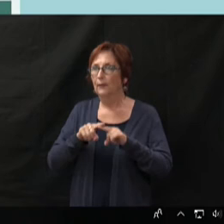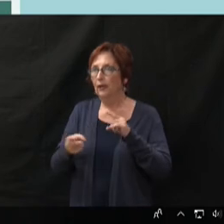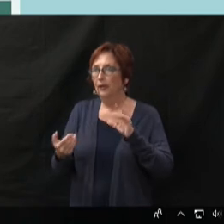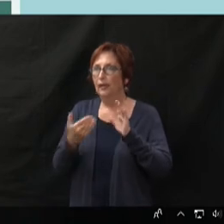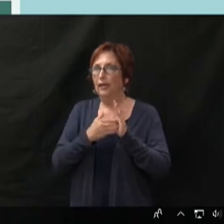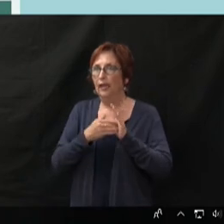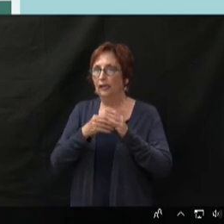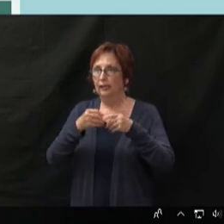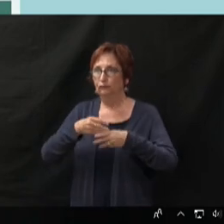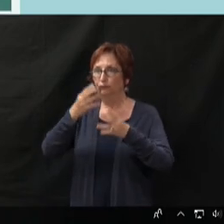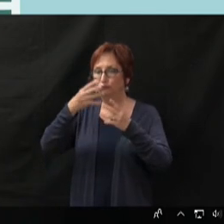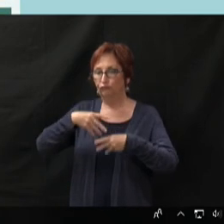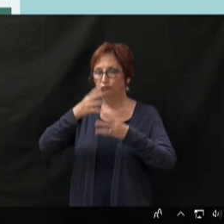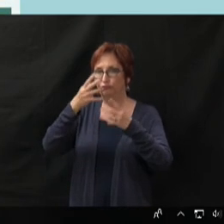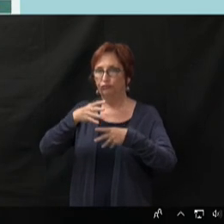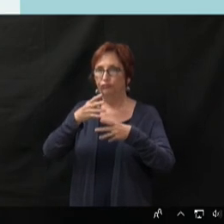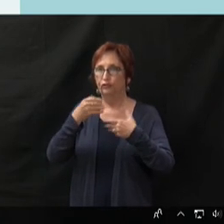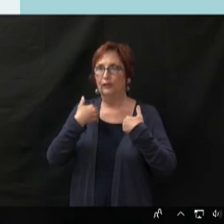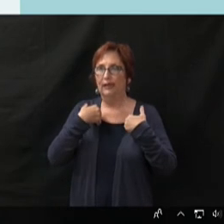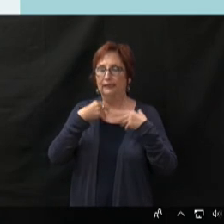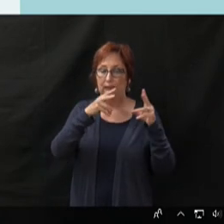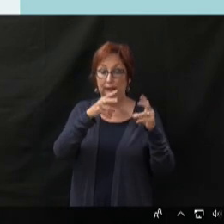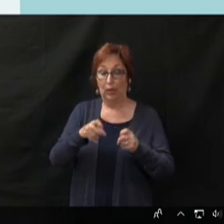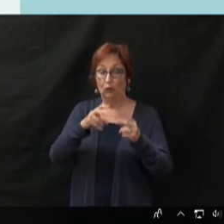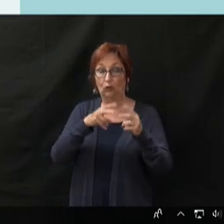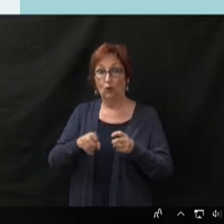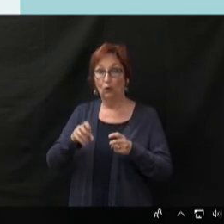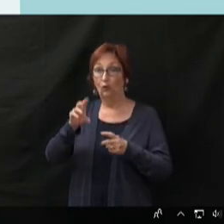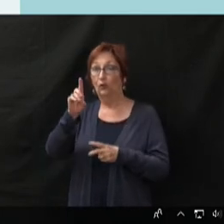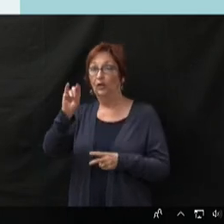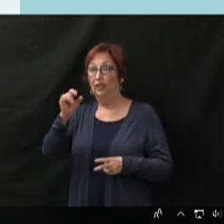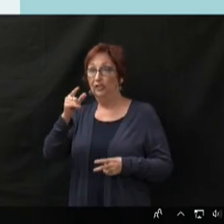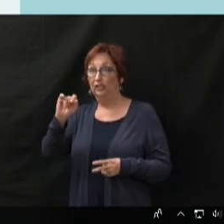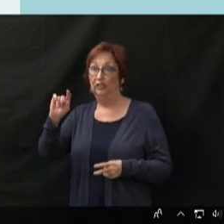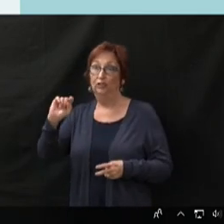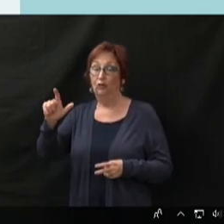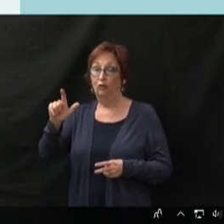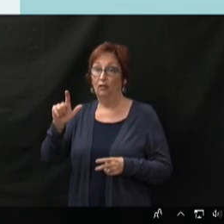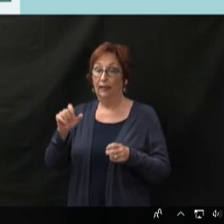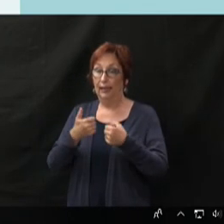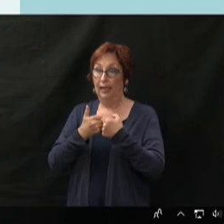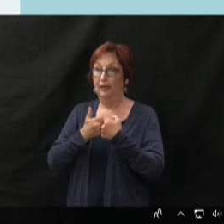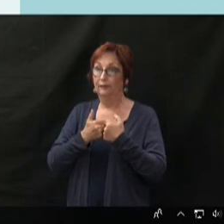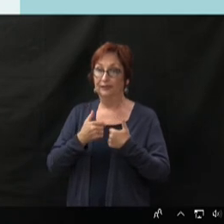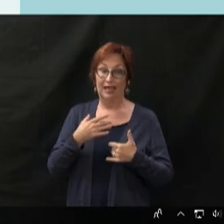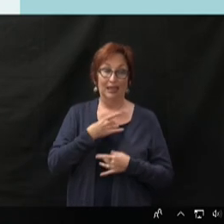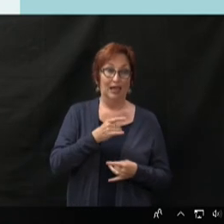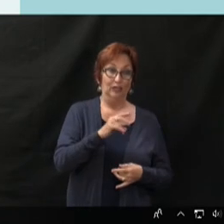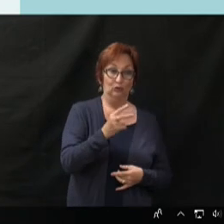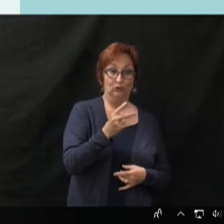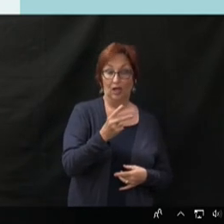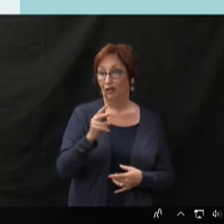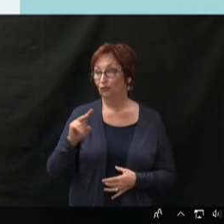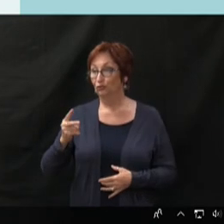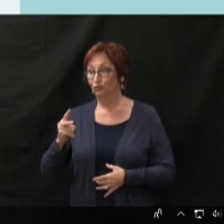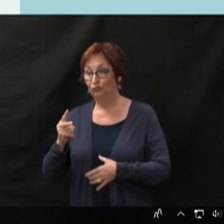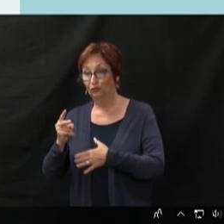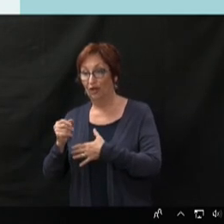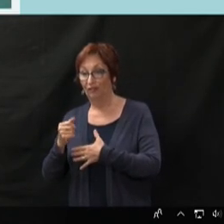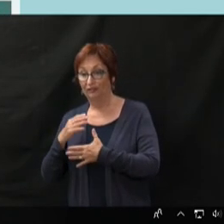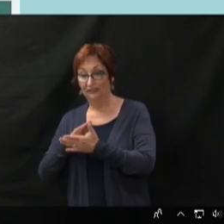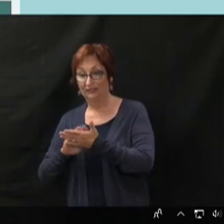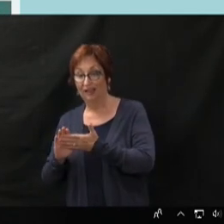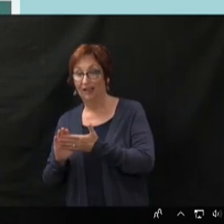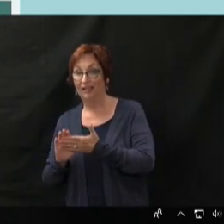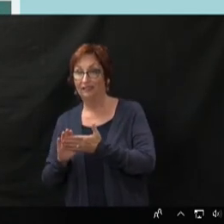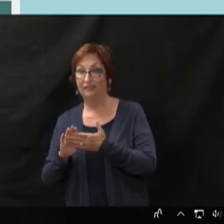$2 downloadable digital games. I like $2. $2 is nice. All sorts of things there. But